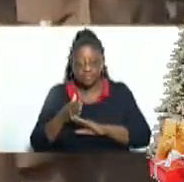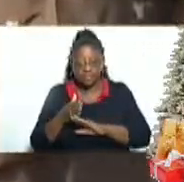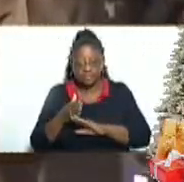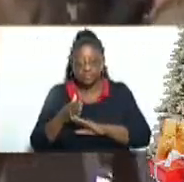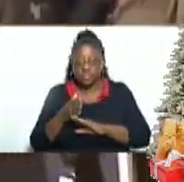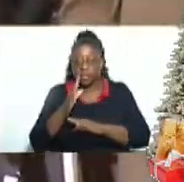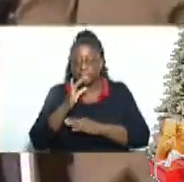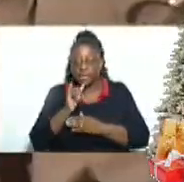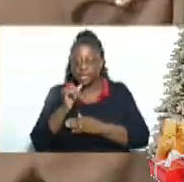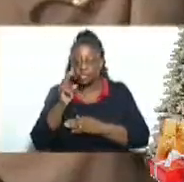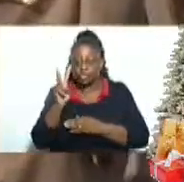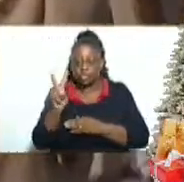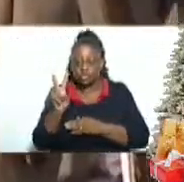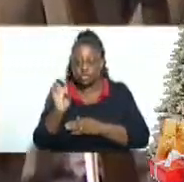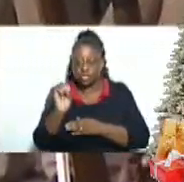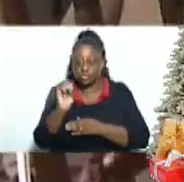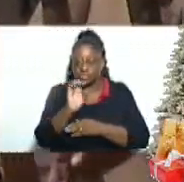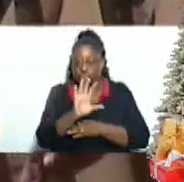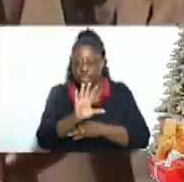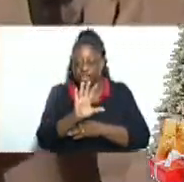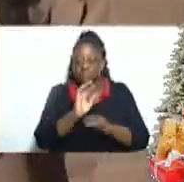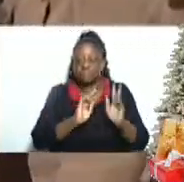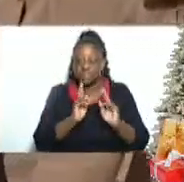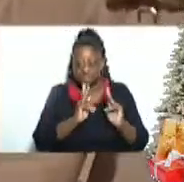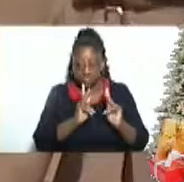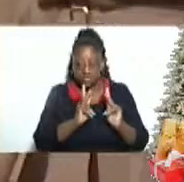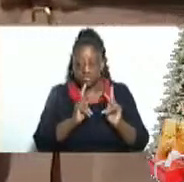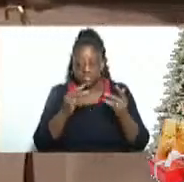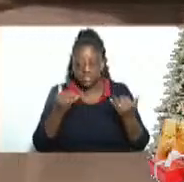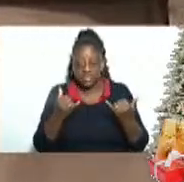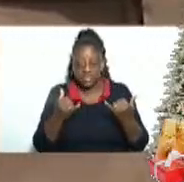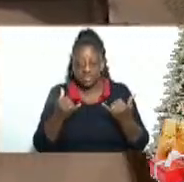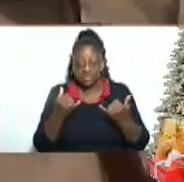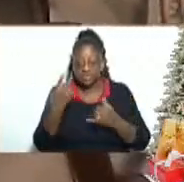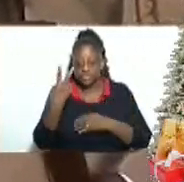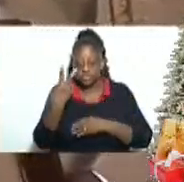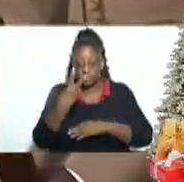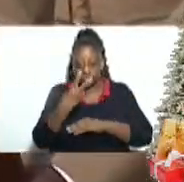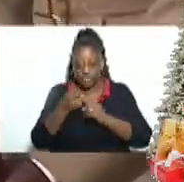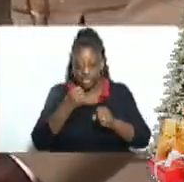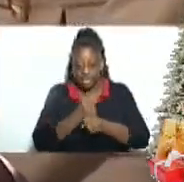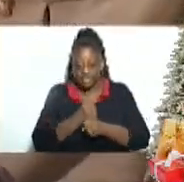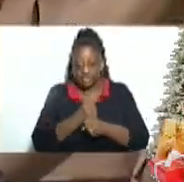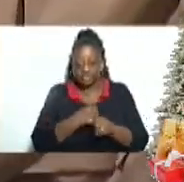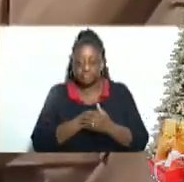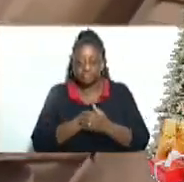by 205 new officers over the past 2 years.